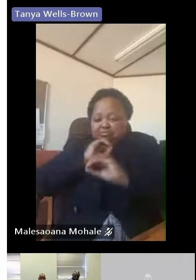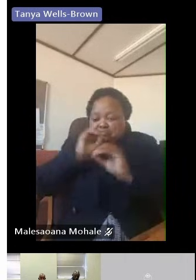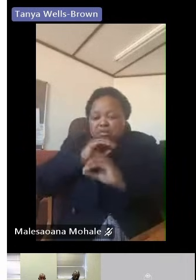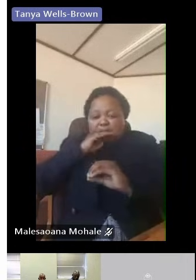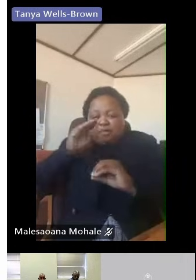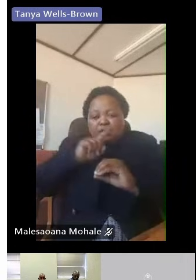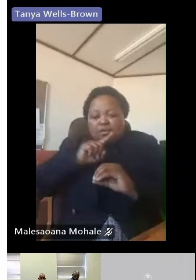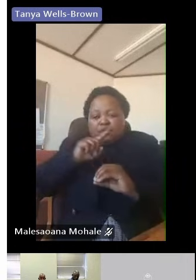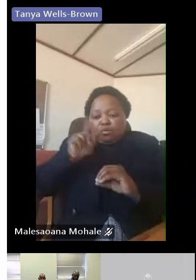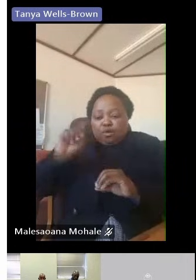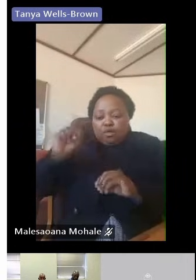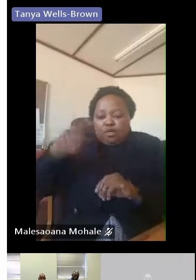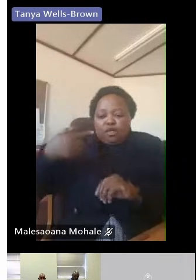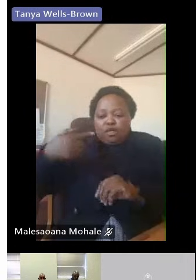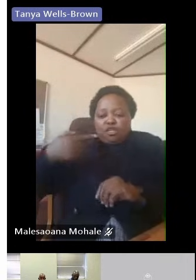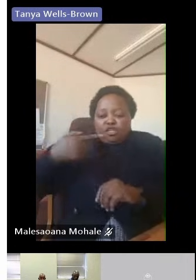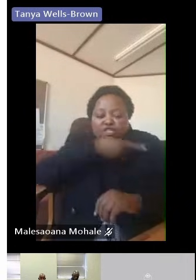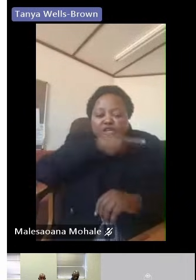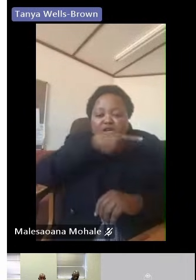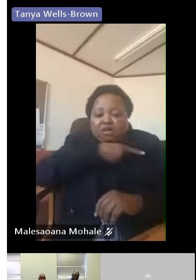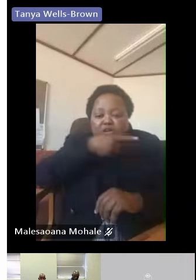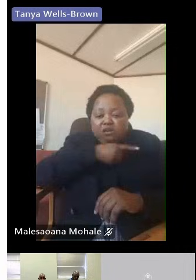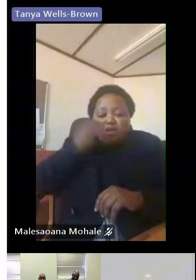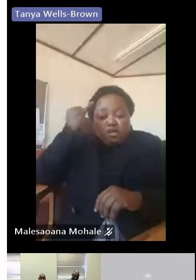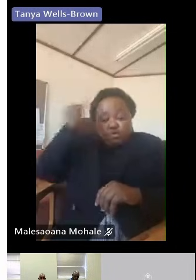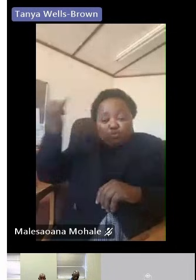gender issue rather than whole of government priority.